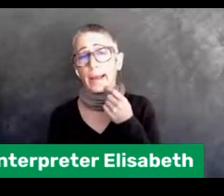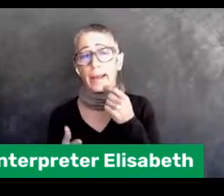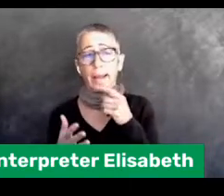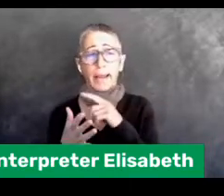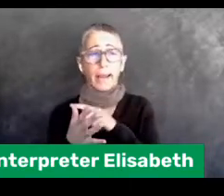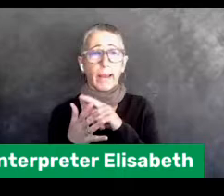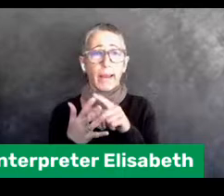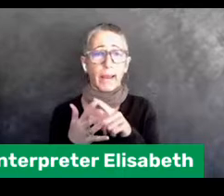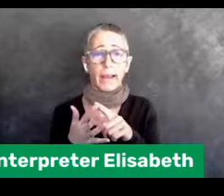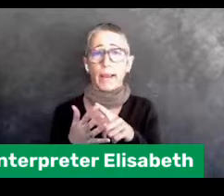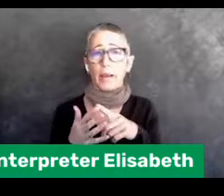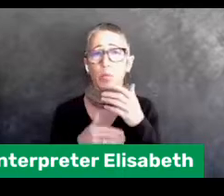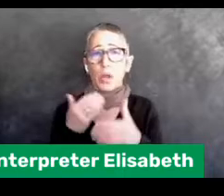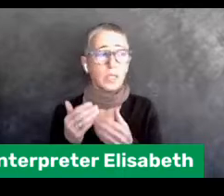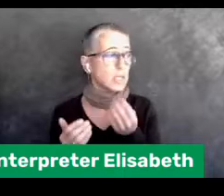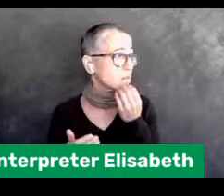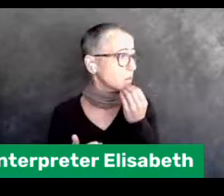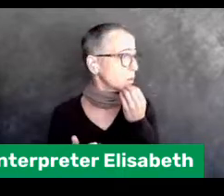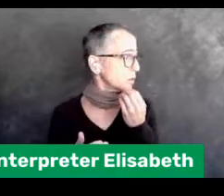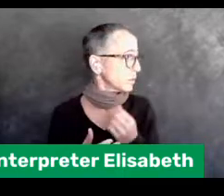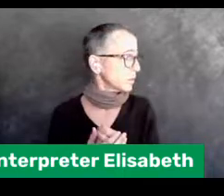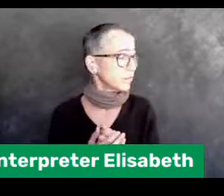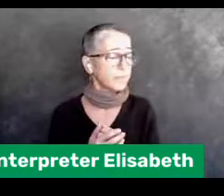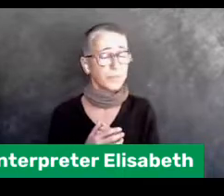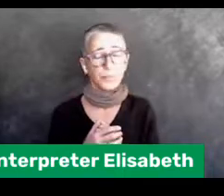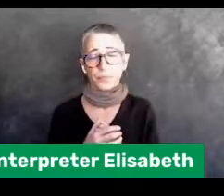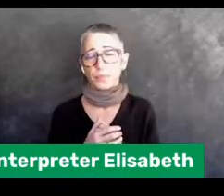and processed foods to pick from.